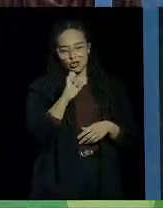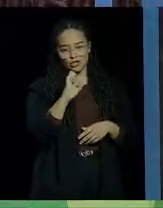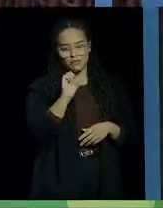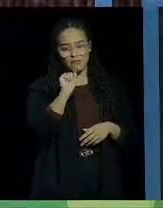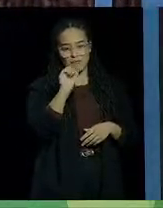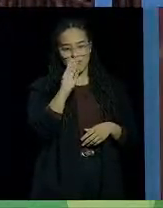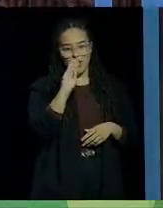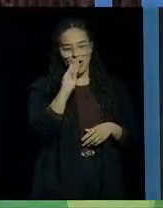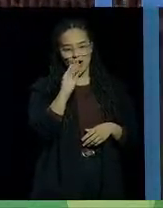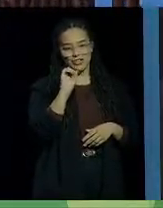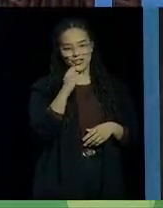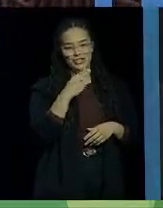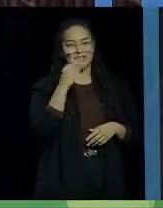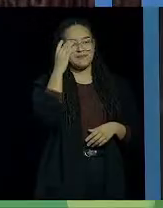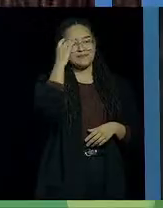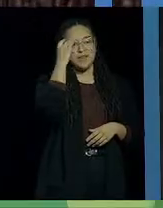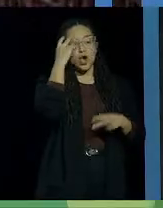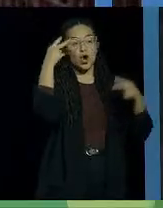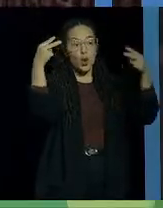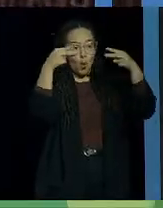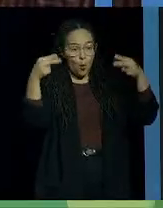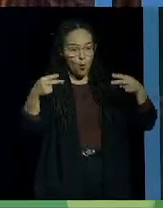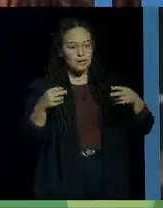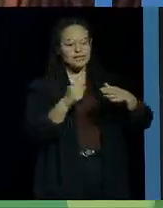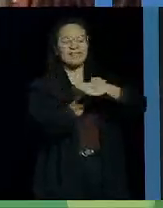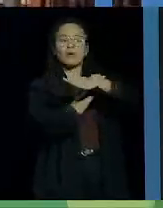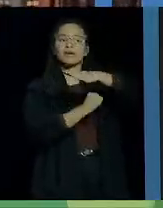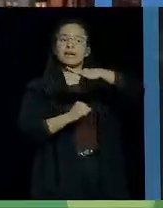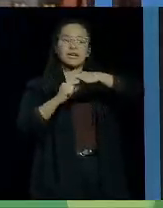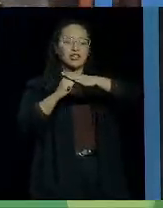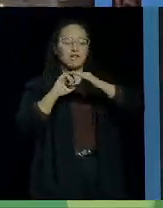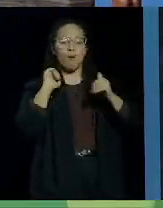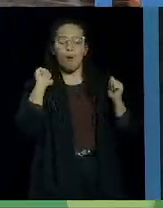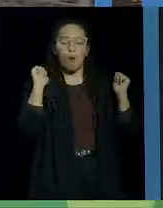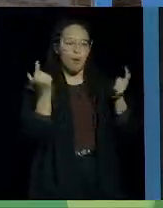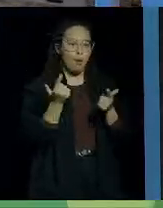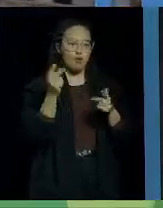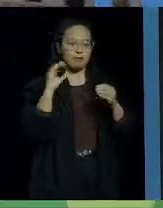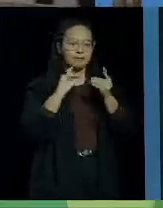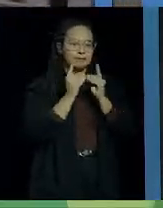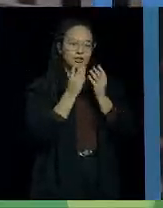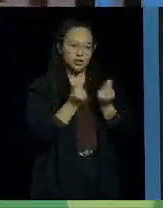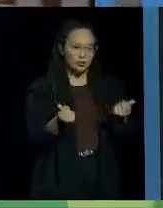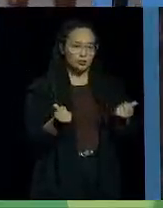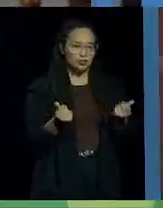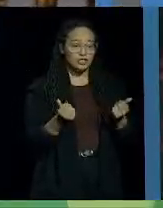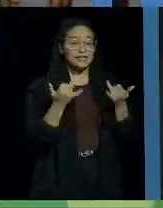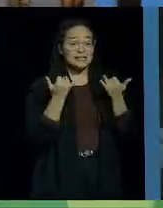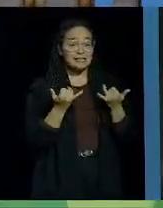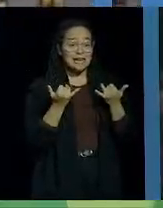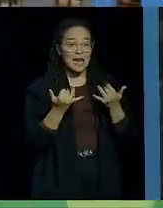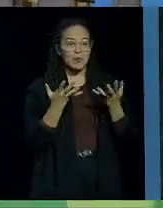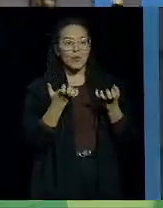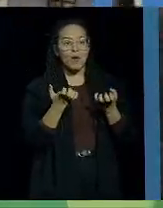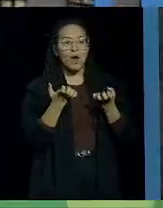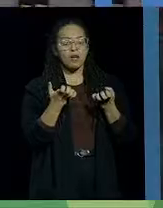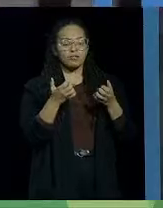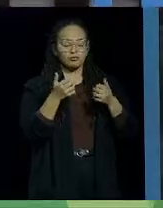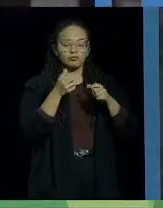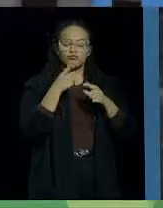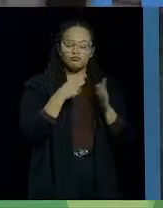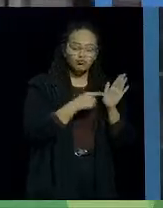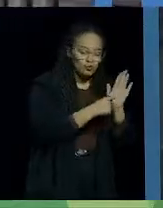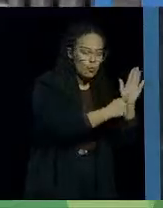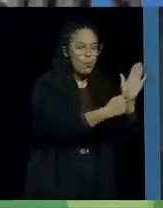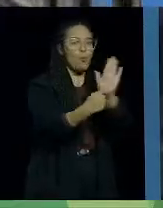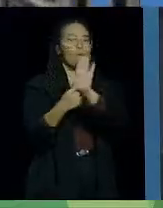Bosch." Code, of course, is the foundation of all digital solutions. And today, we want to throw back